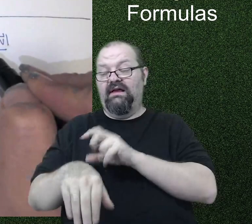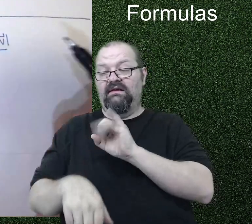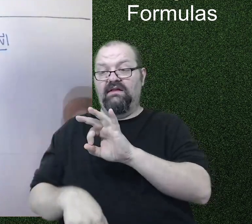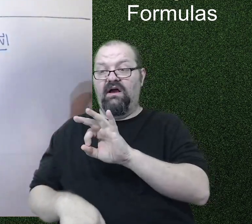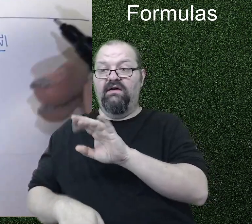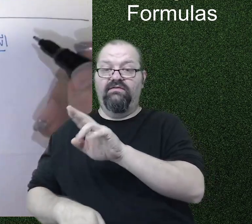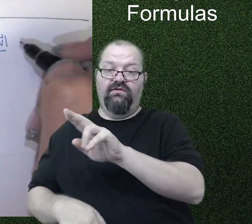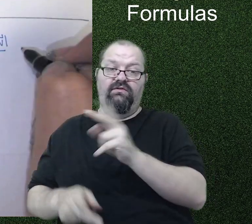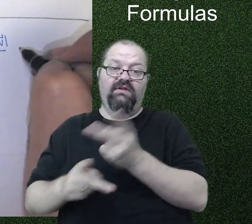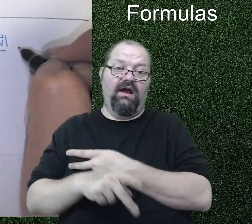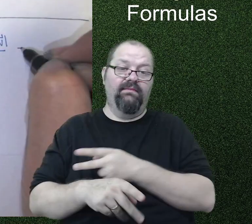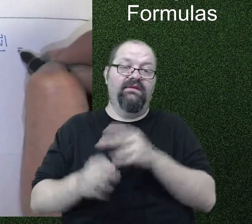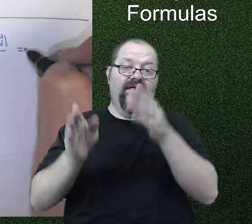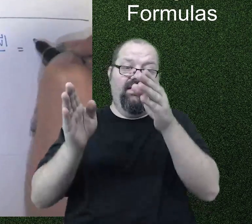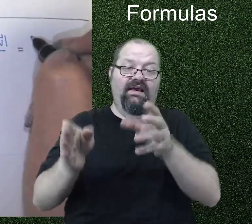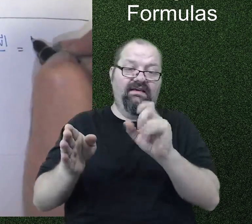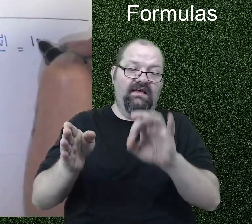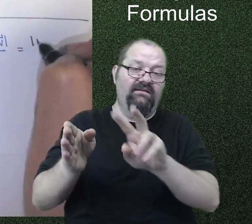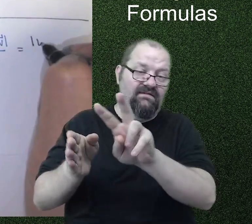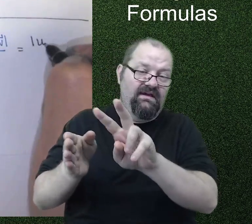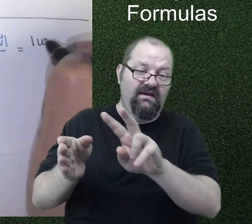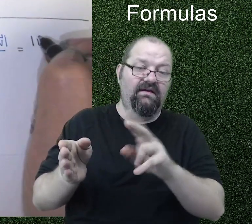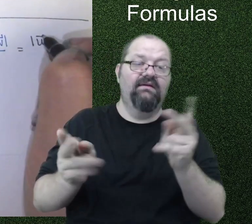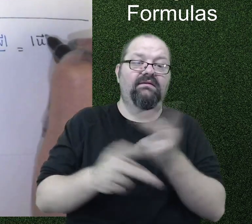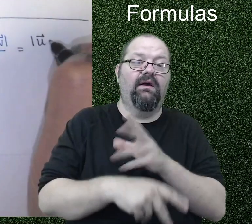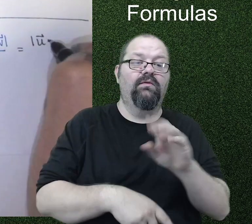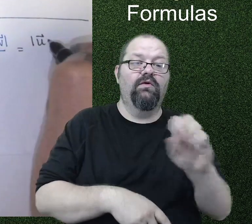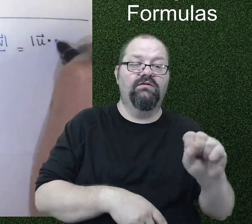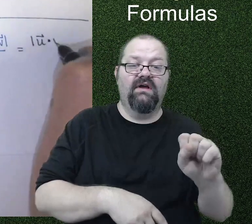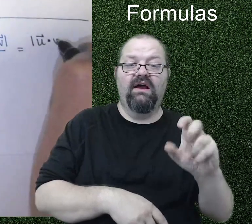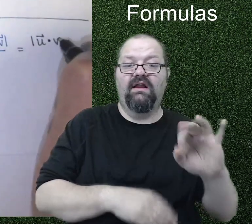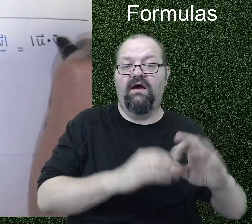of v times the cosine of the angle between them.